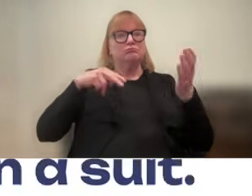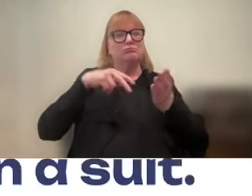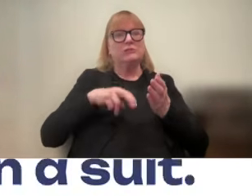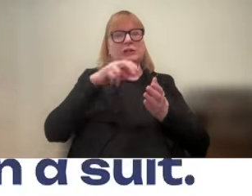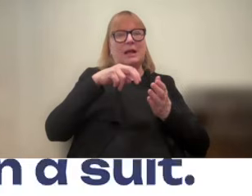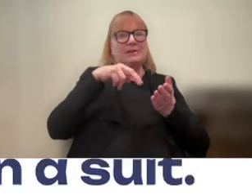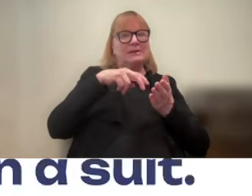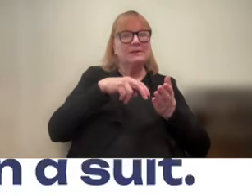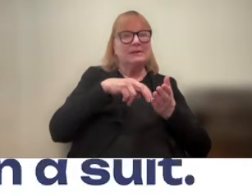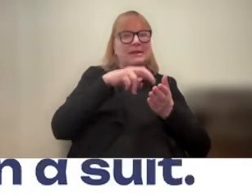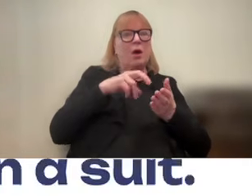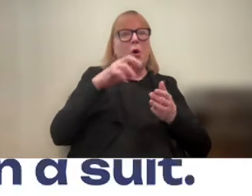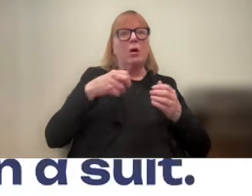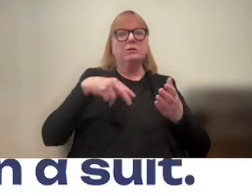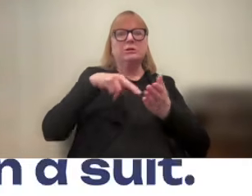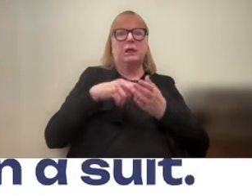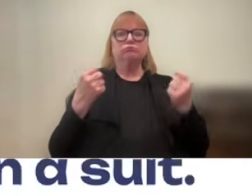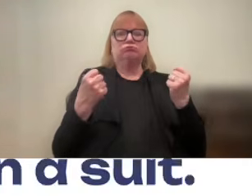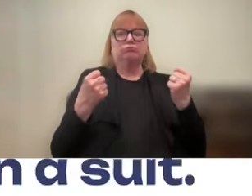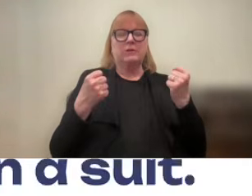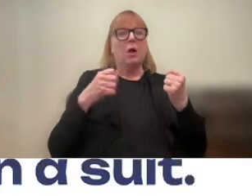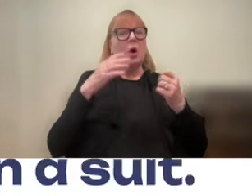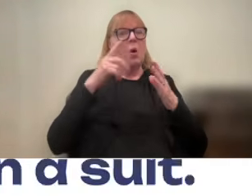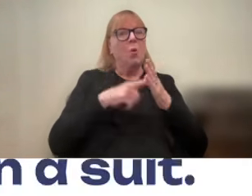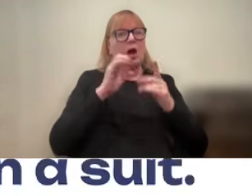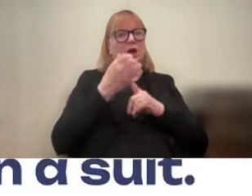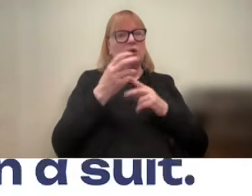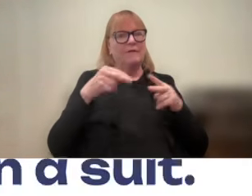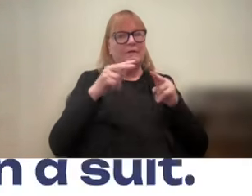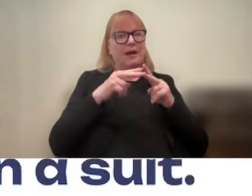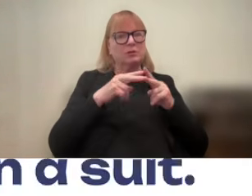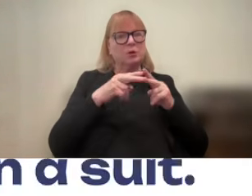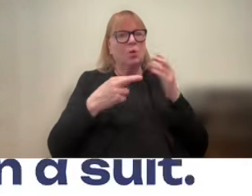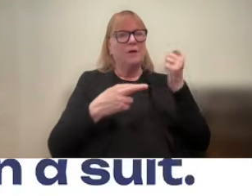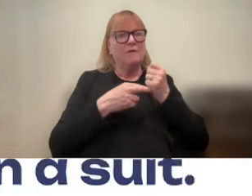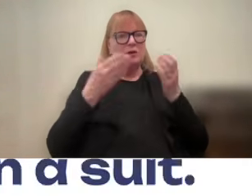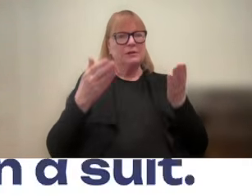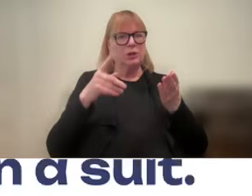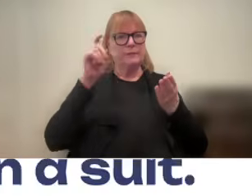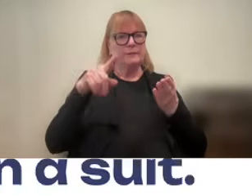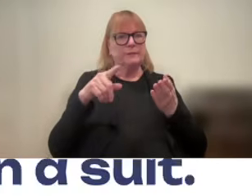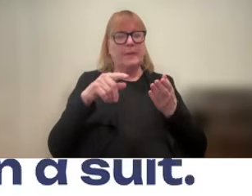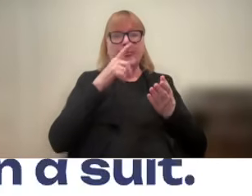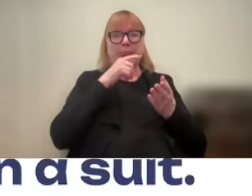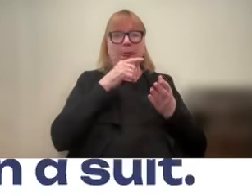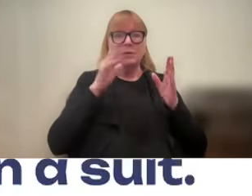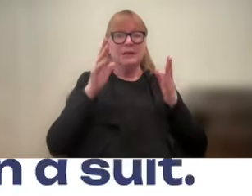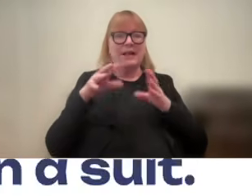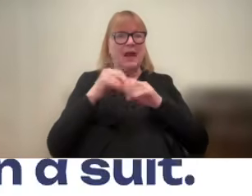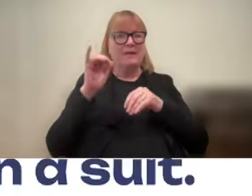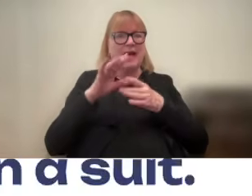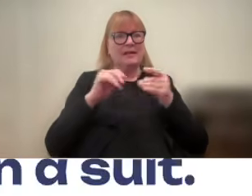stairs, or standing confidently. So what cultural values are being reinforced here? Who is left out of